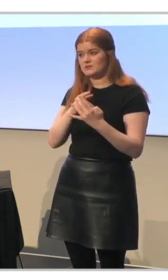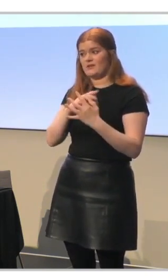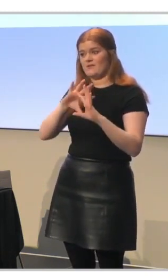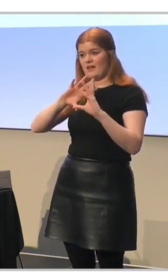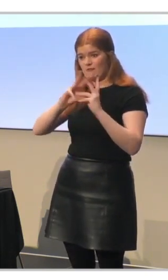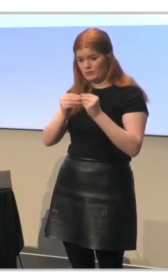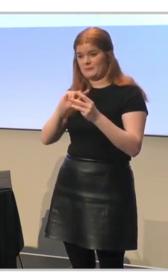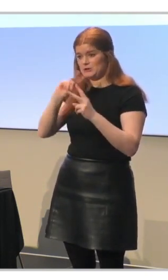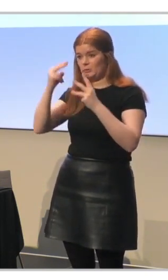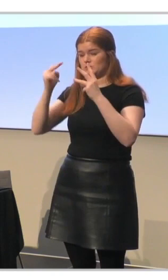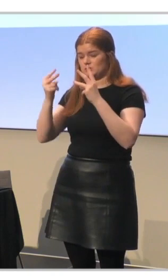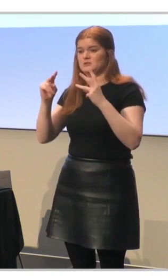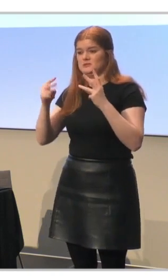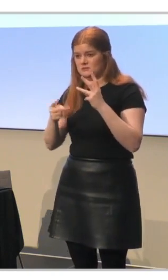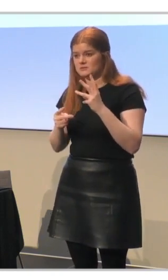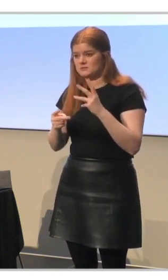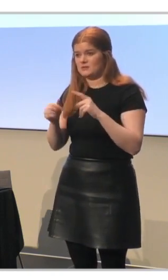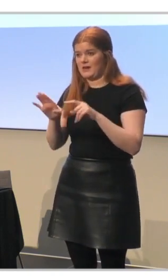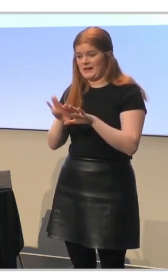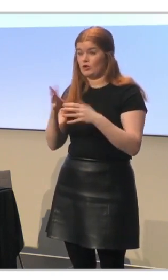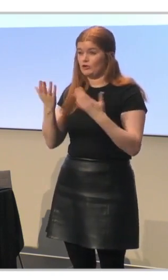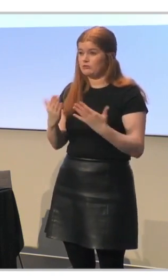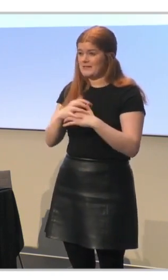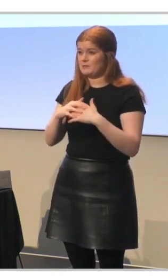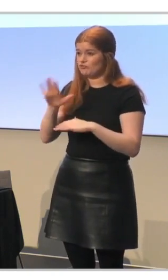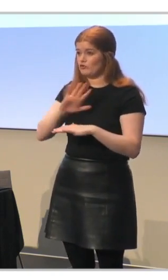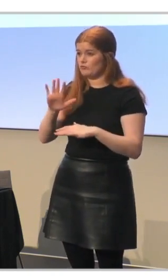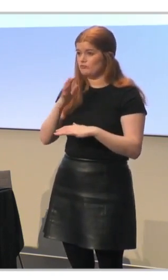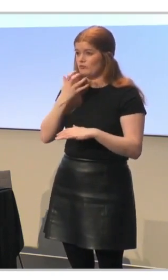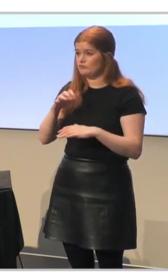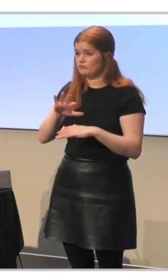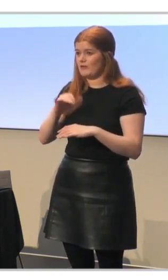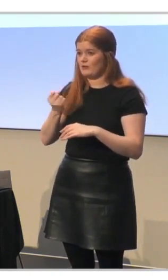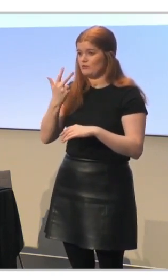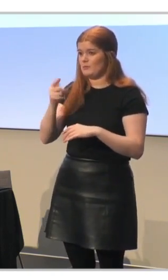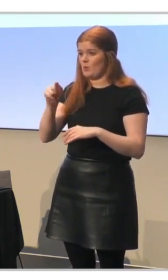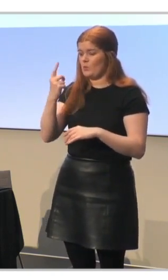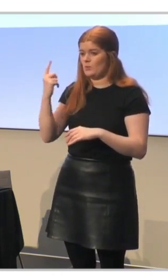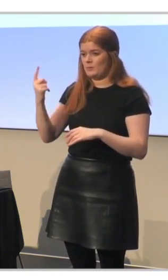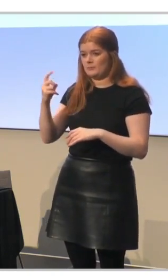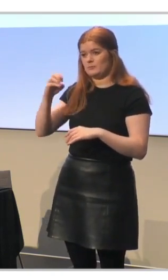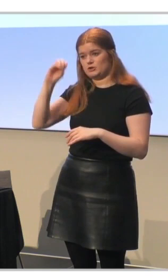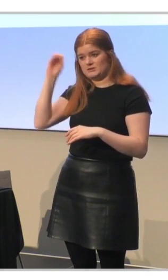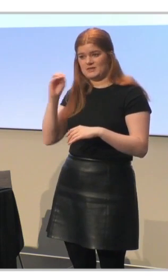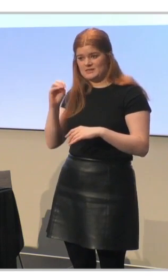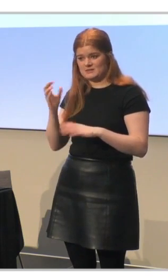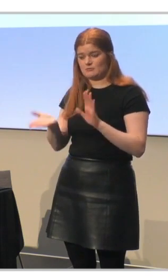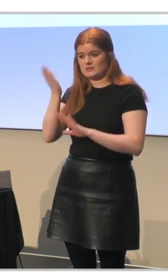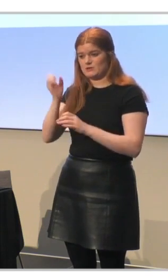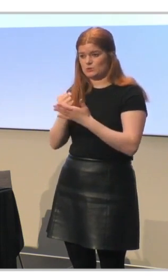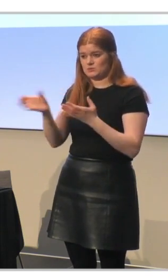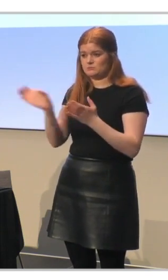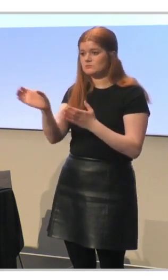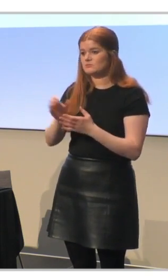doubled with a current estimate of roughly 3.11%. These increases have been driven